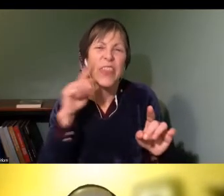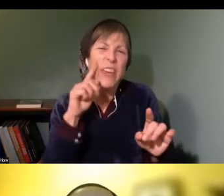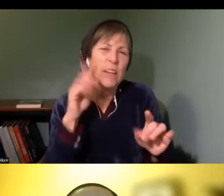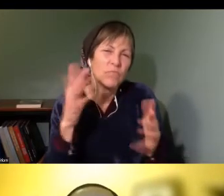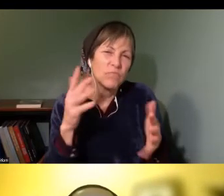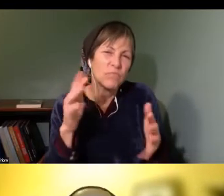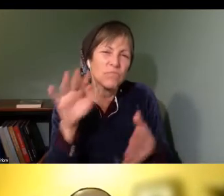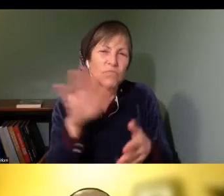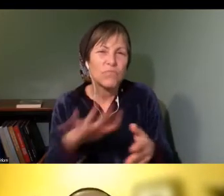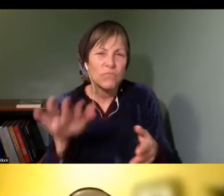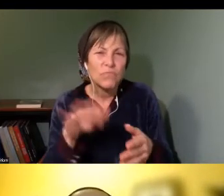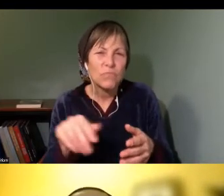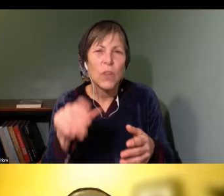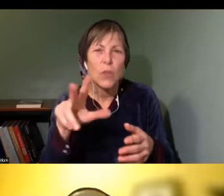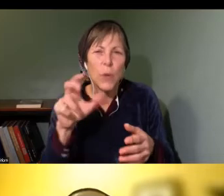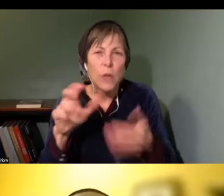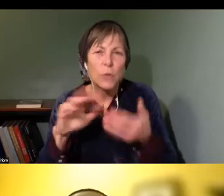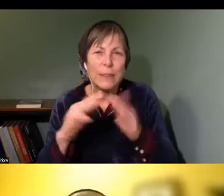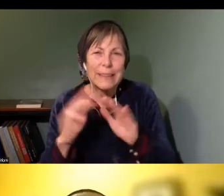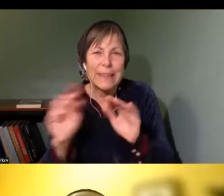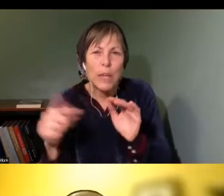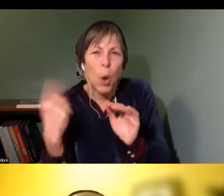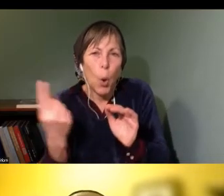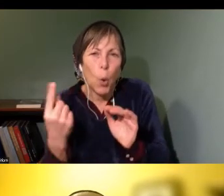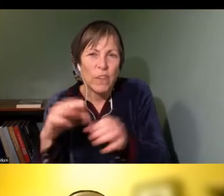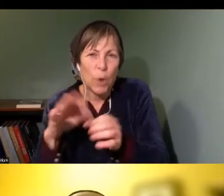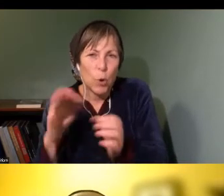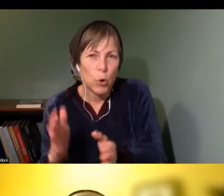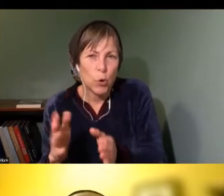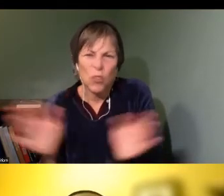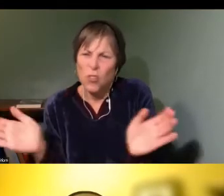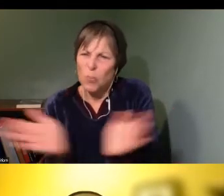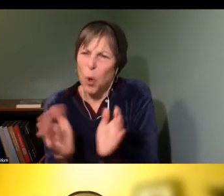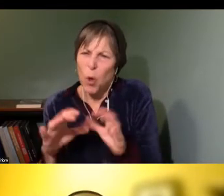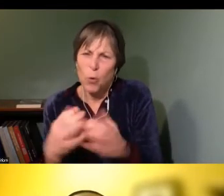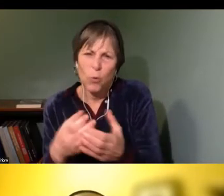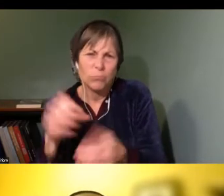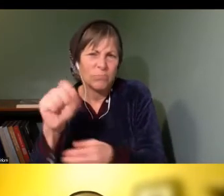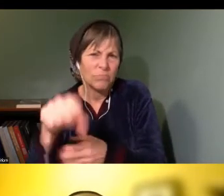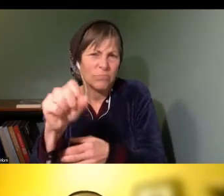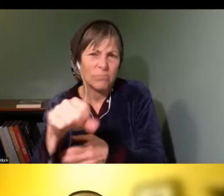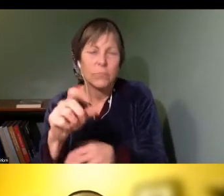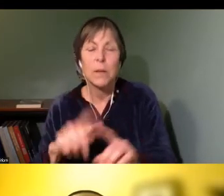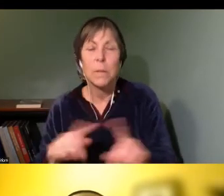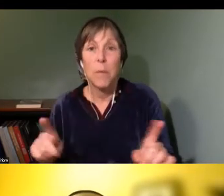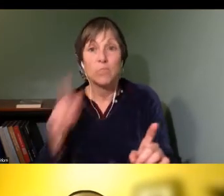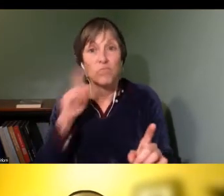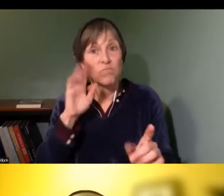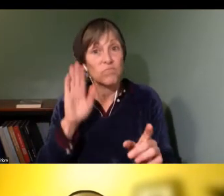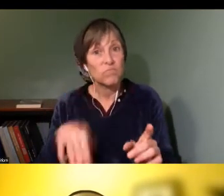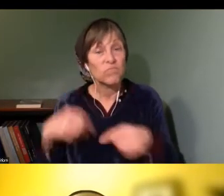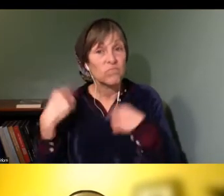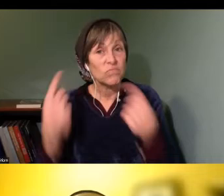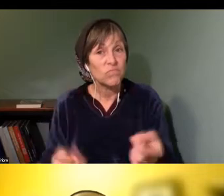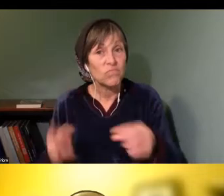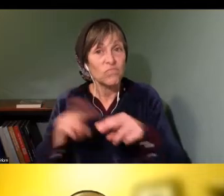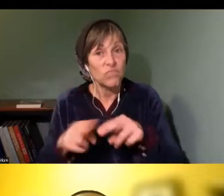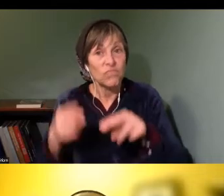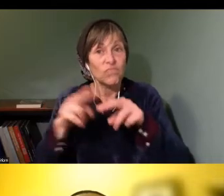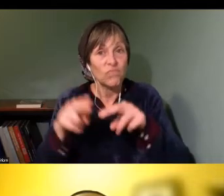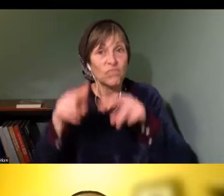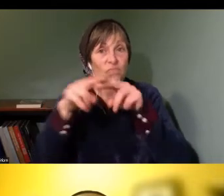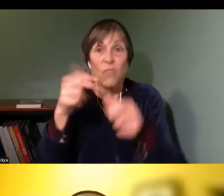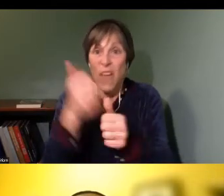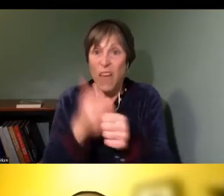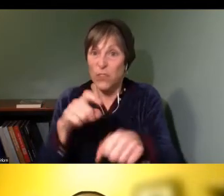300 city only voters so again it is a small population although we've seen increases with every single election